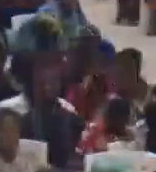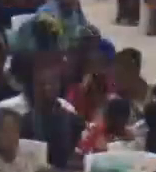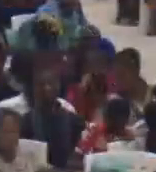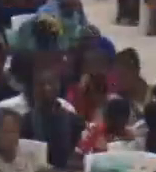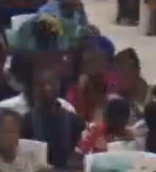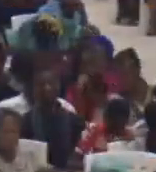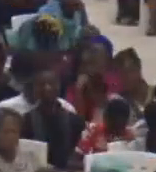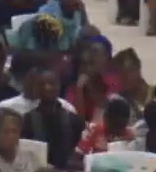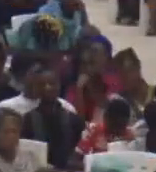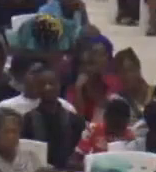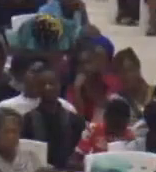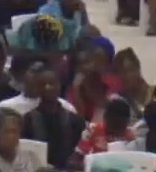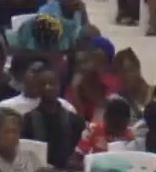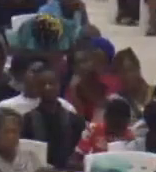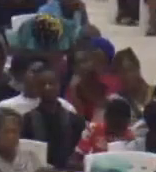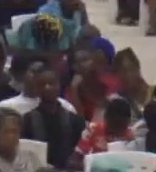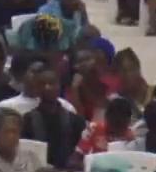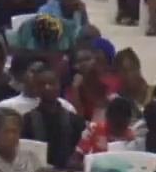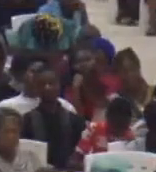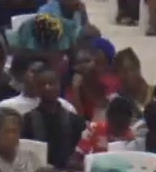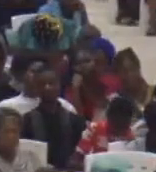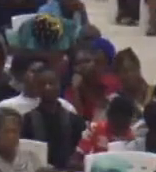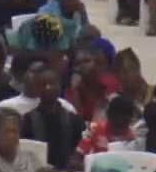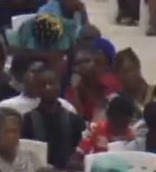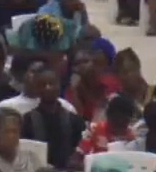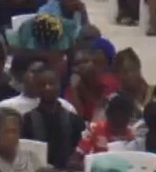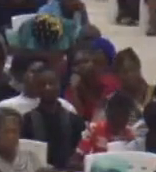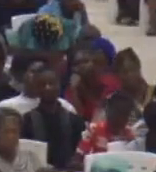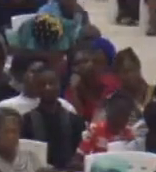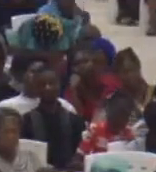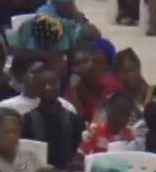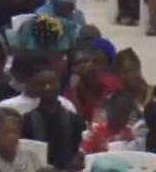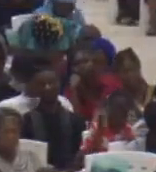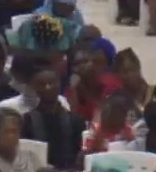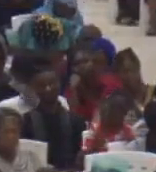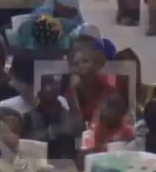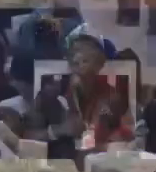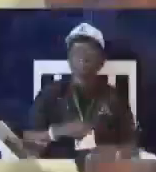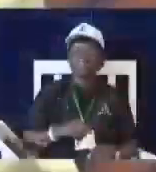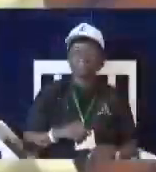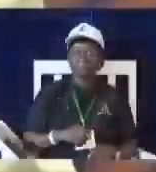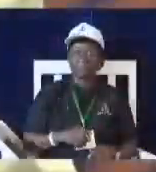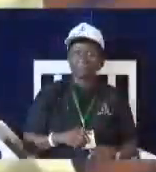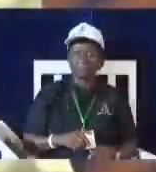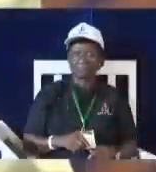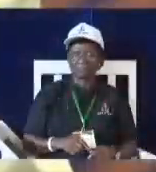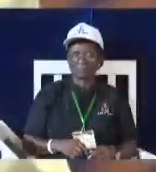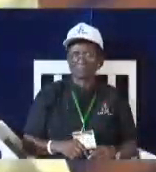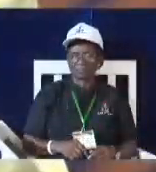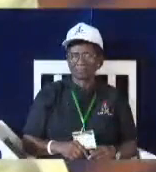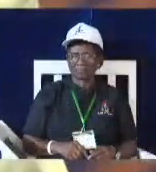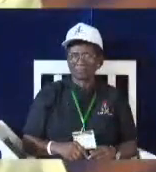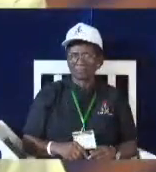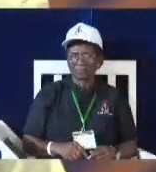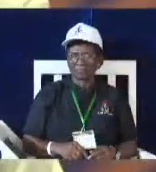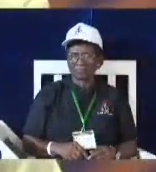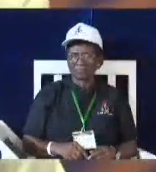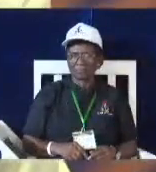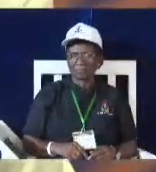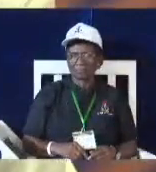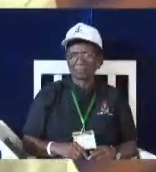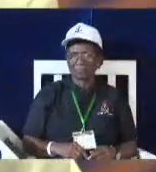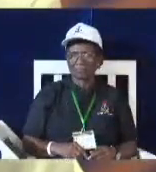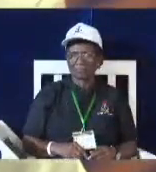You must learn to say no to the flesh from time to time. That's